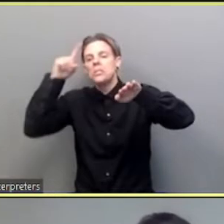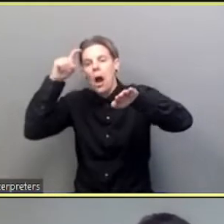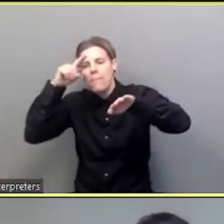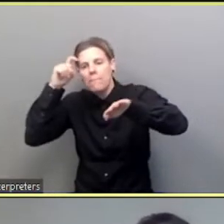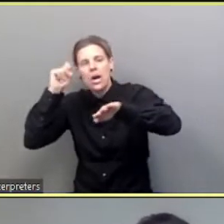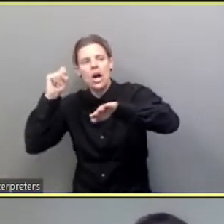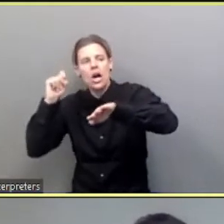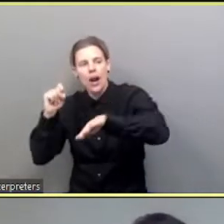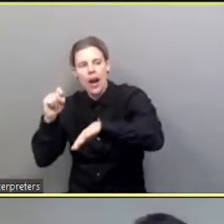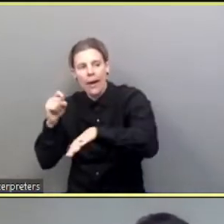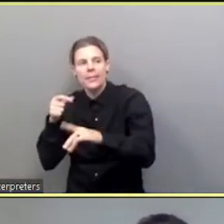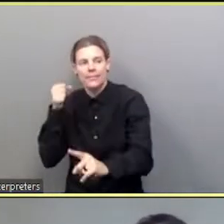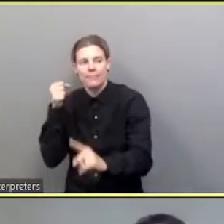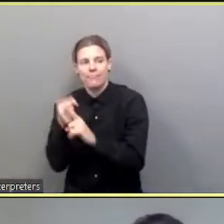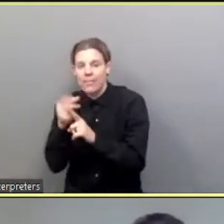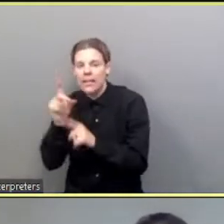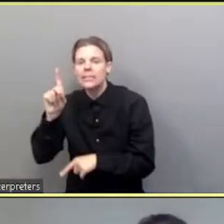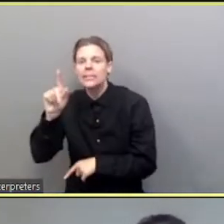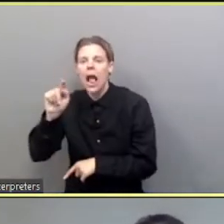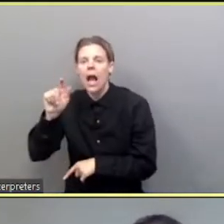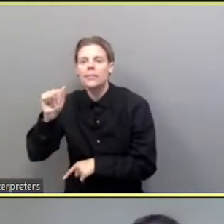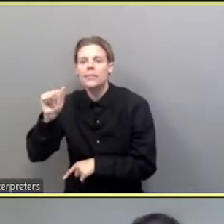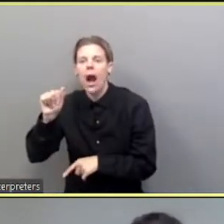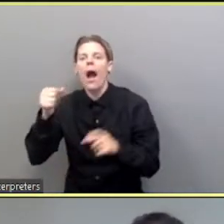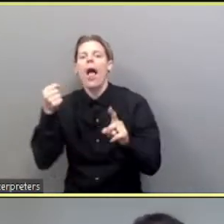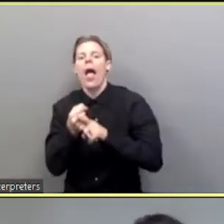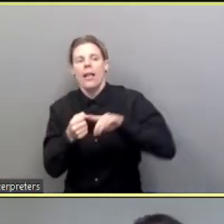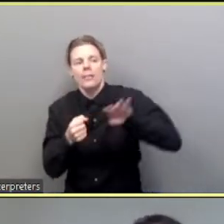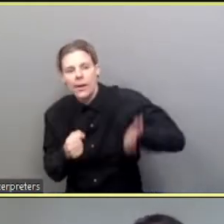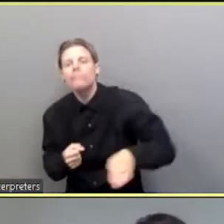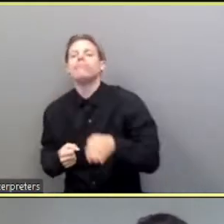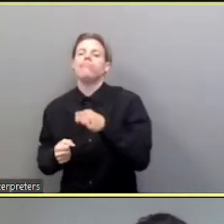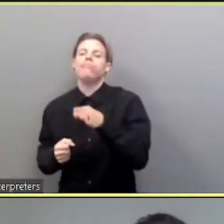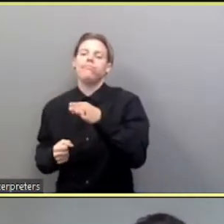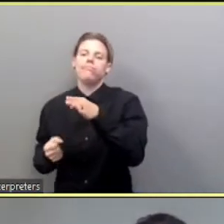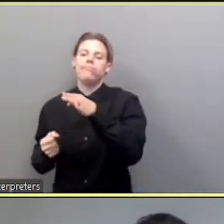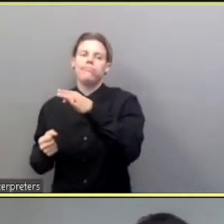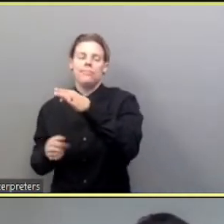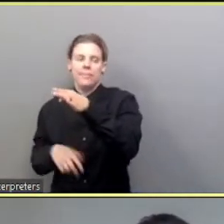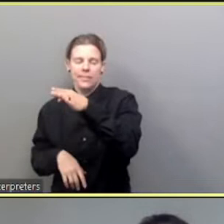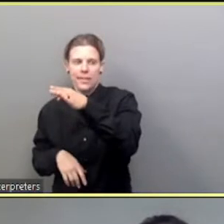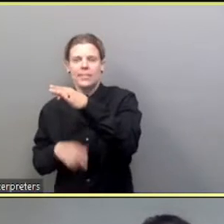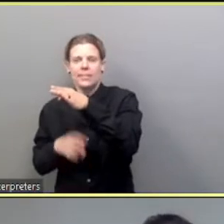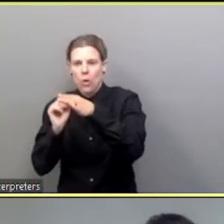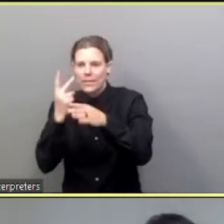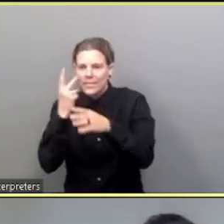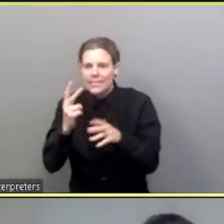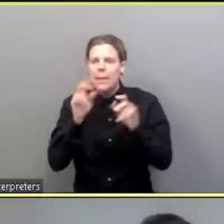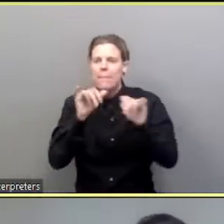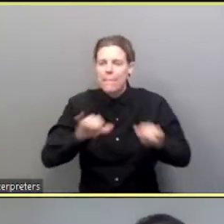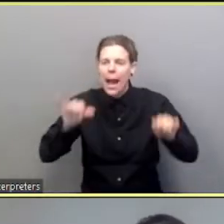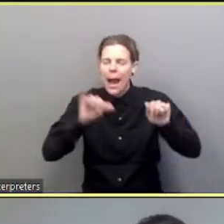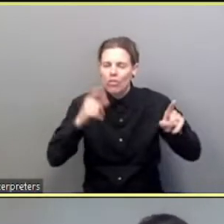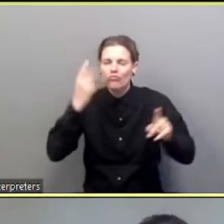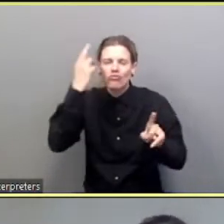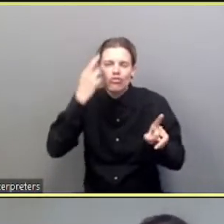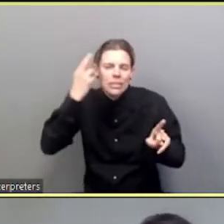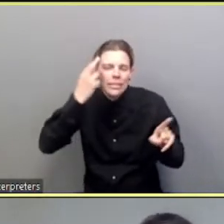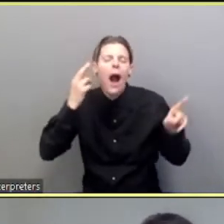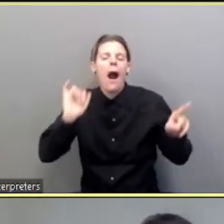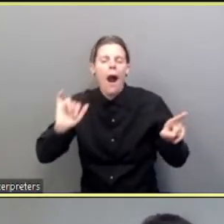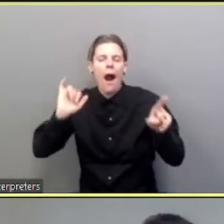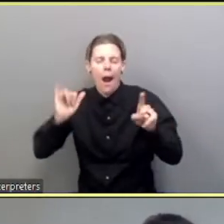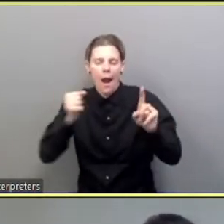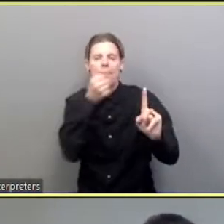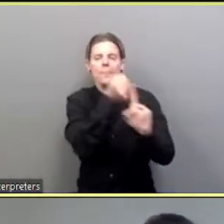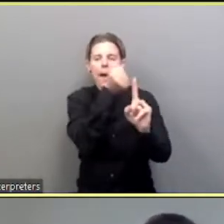predominant variant in New Mexico, we began to see rising incidence or case rate. And then we began to see this